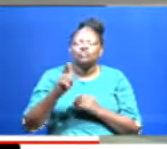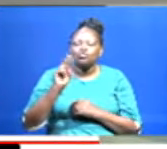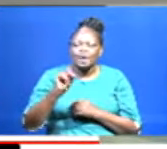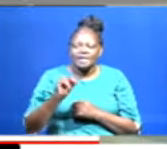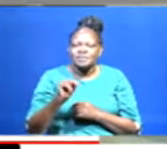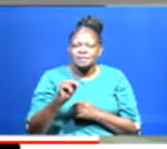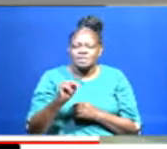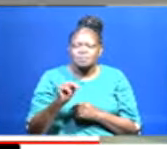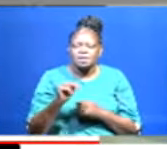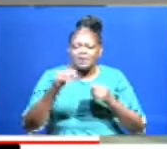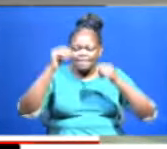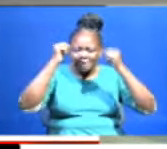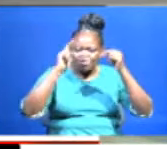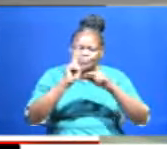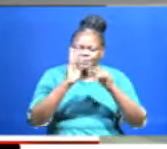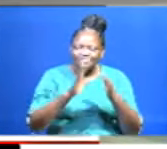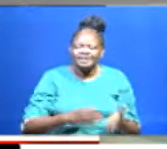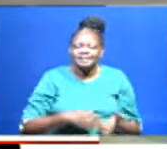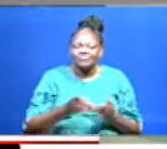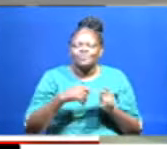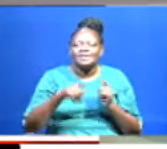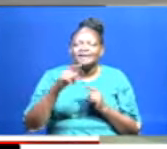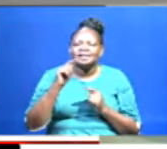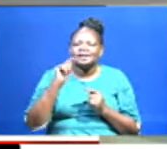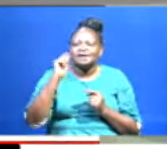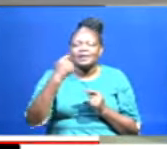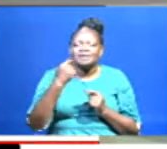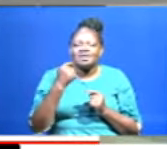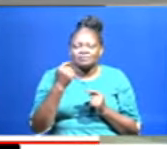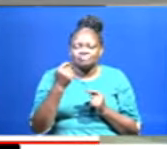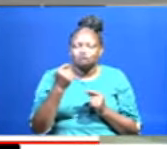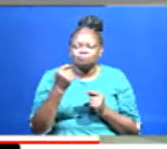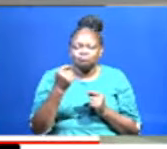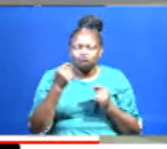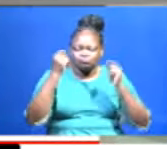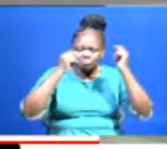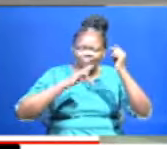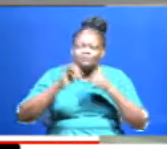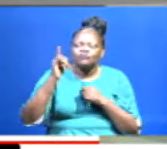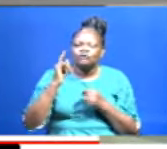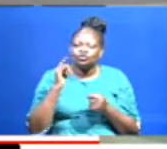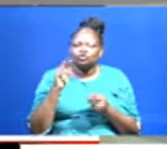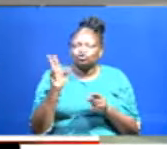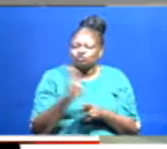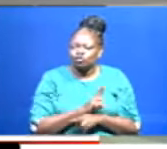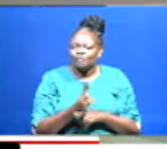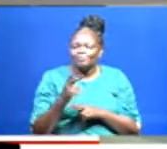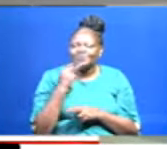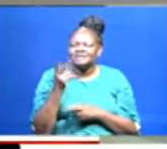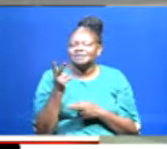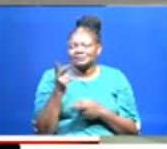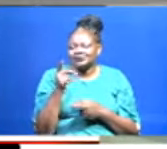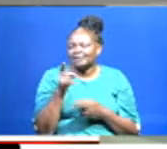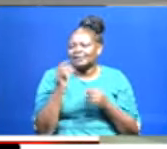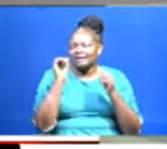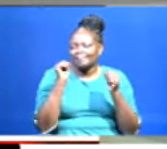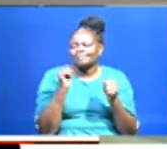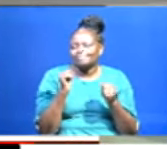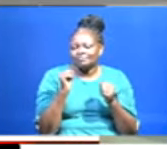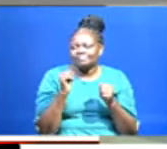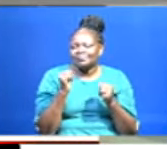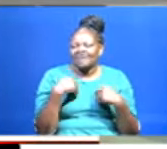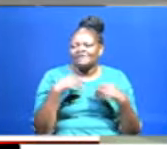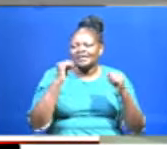observers sent from the Kenya Air Force to monitor and verify the cessation of hostilities agreement signed between the two